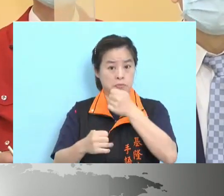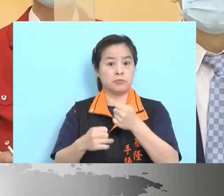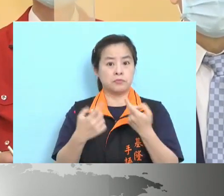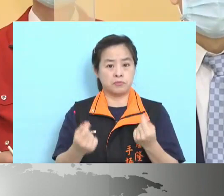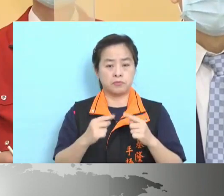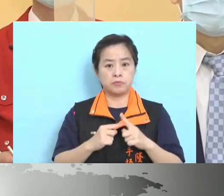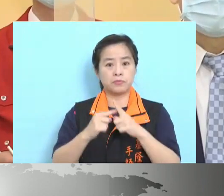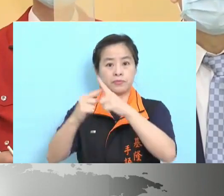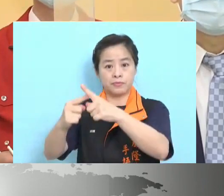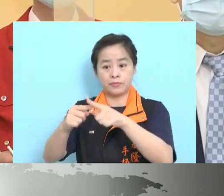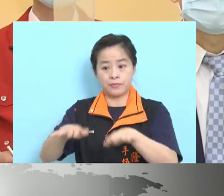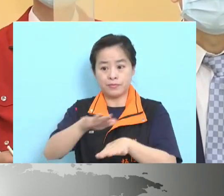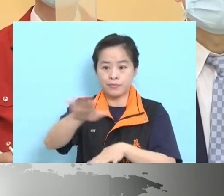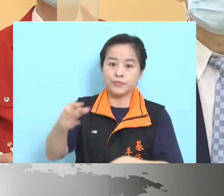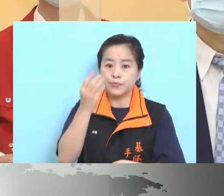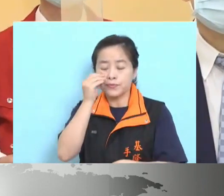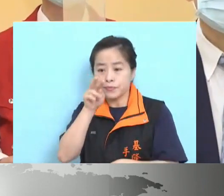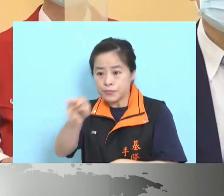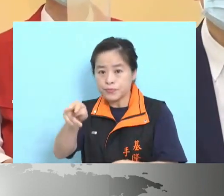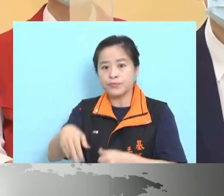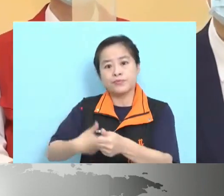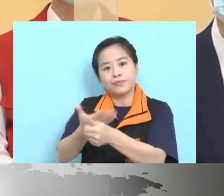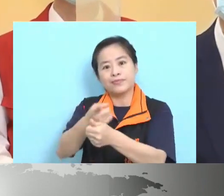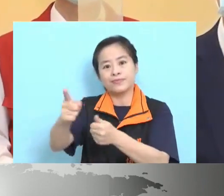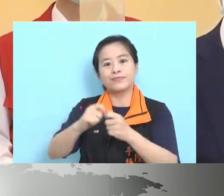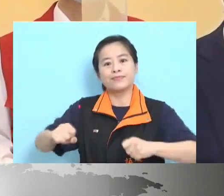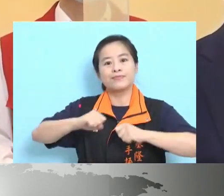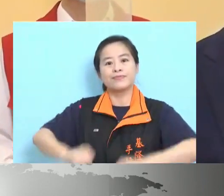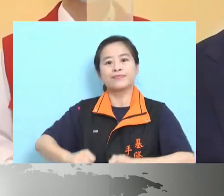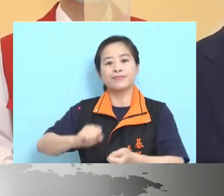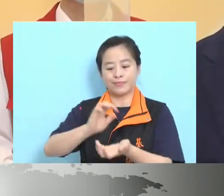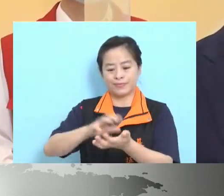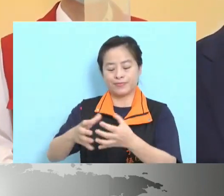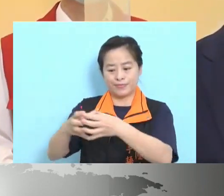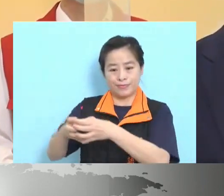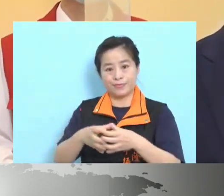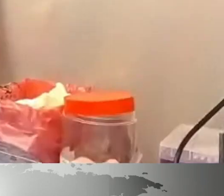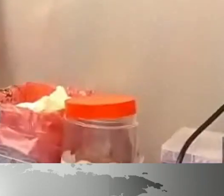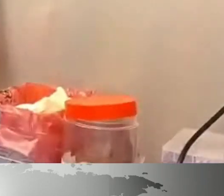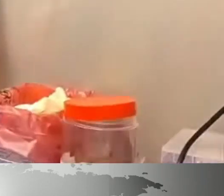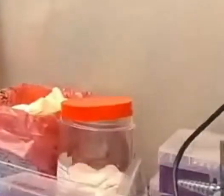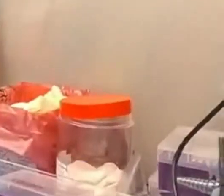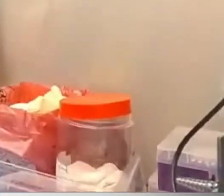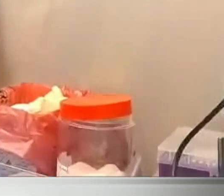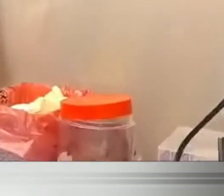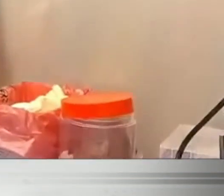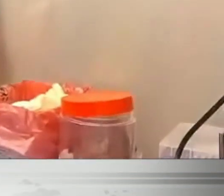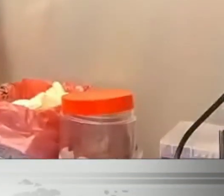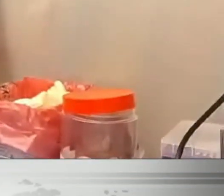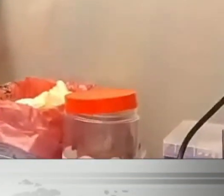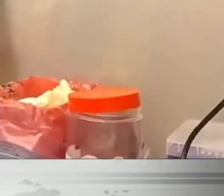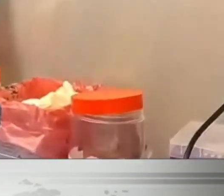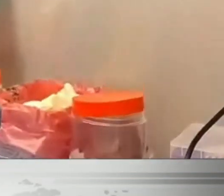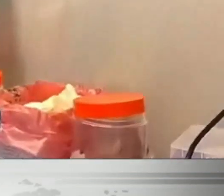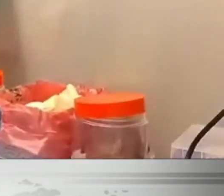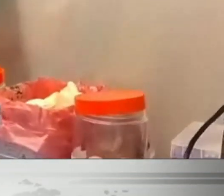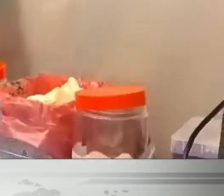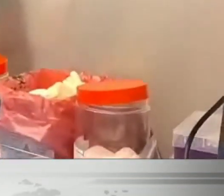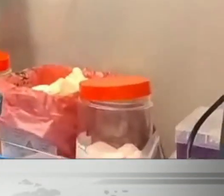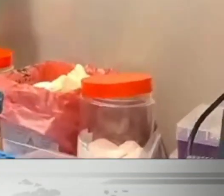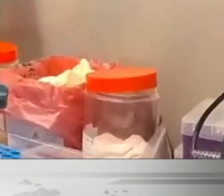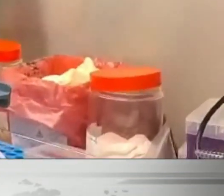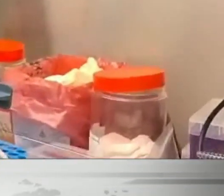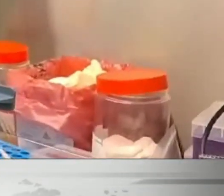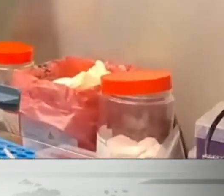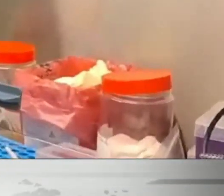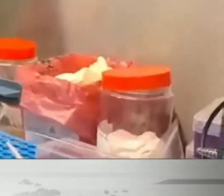disease spread. Most importantly, if needed, it can offer support to Taipei and New Taipei. The machine can perform nucleic